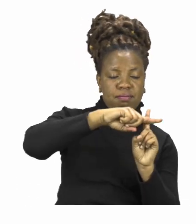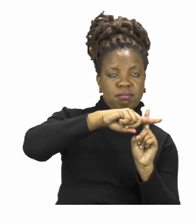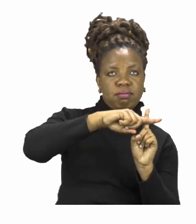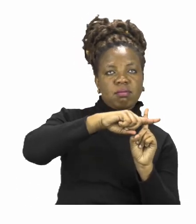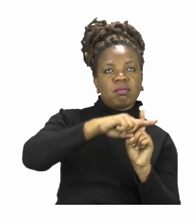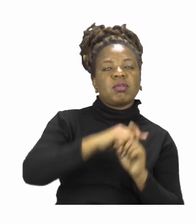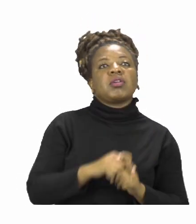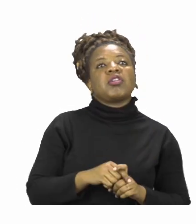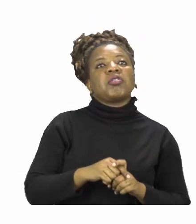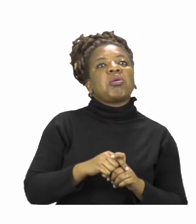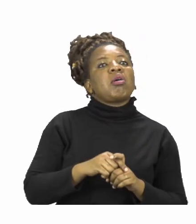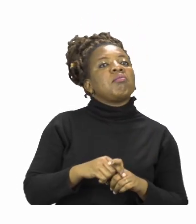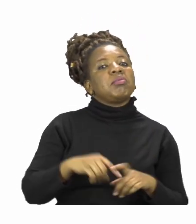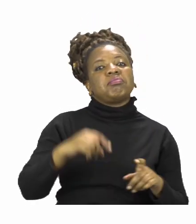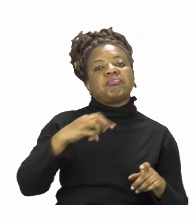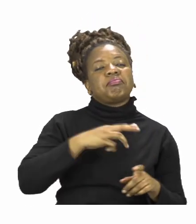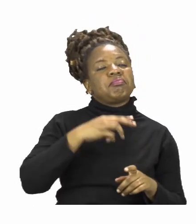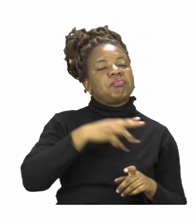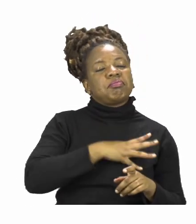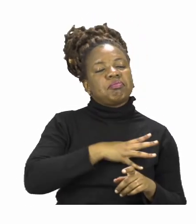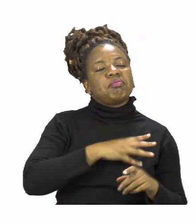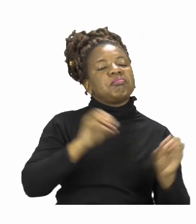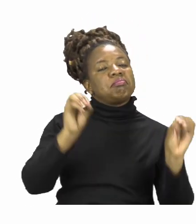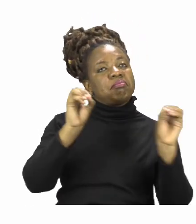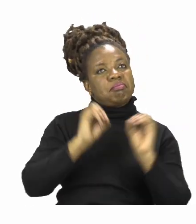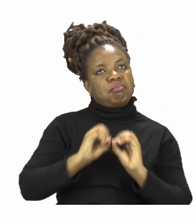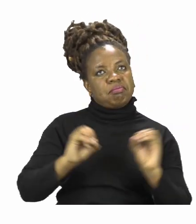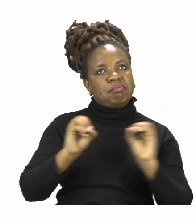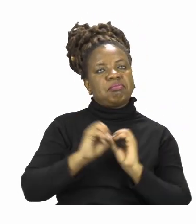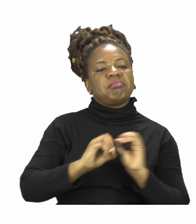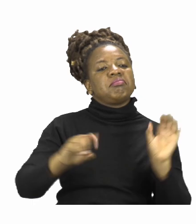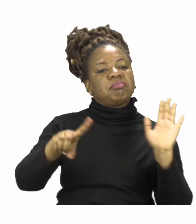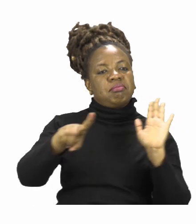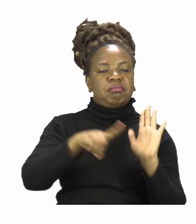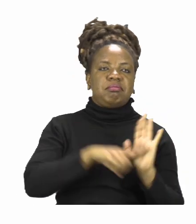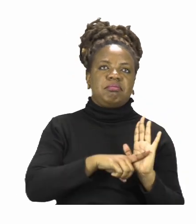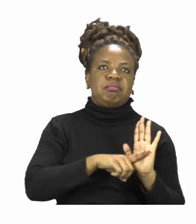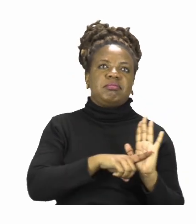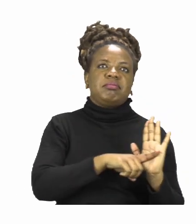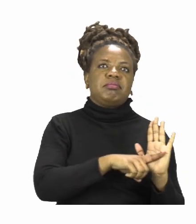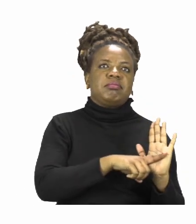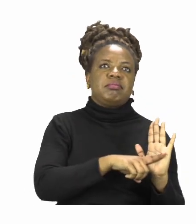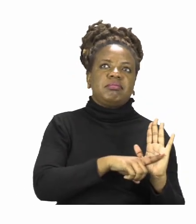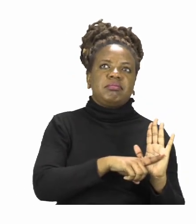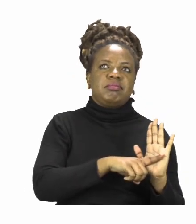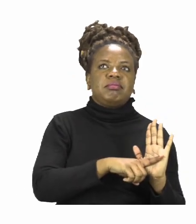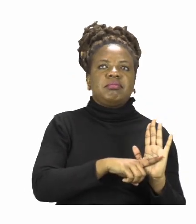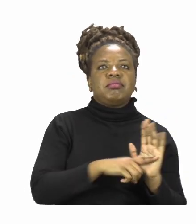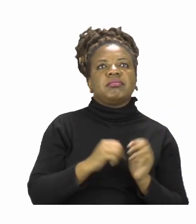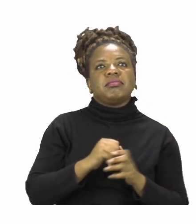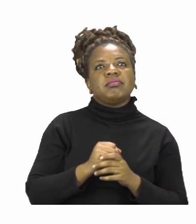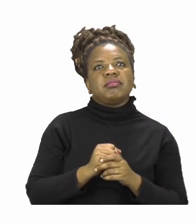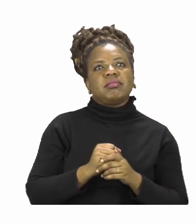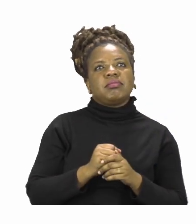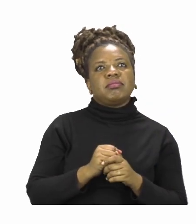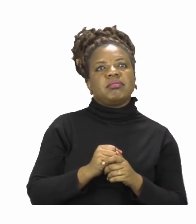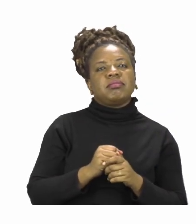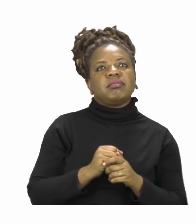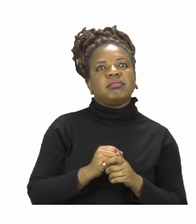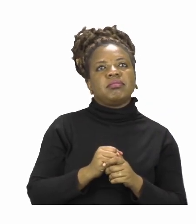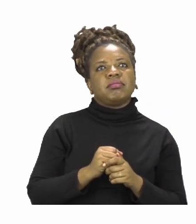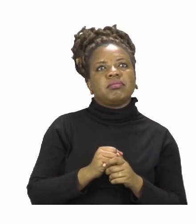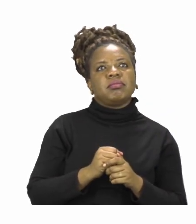you say you are HIV and AIDS negative, which means you do not have it. And then the